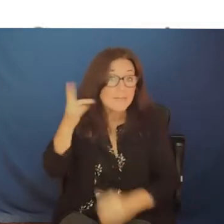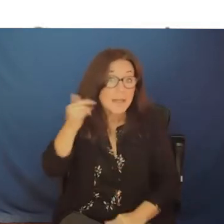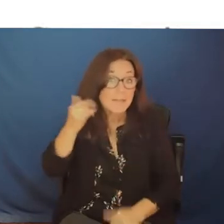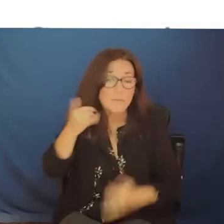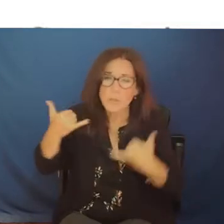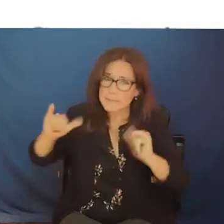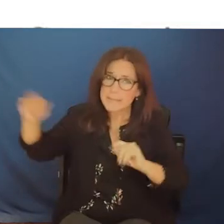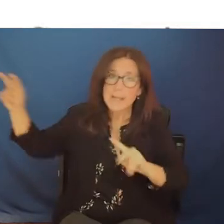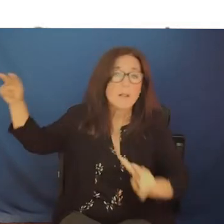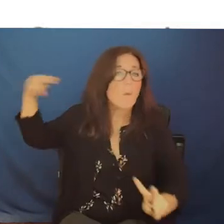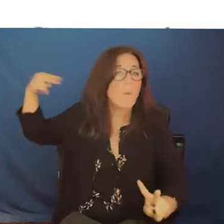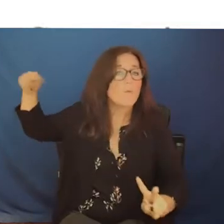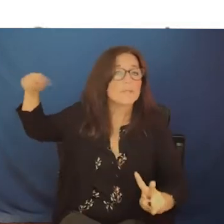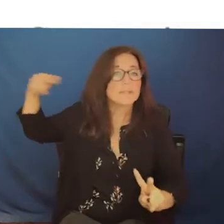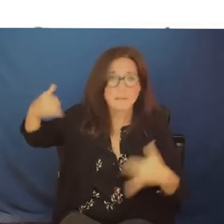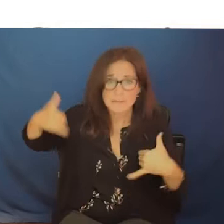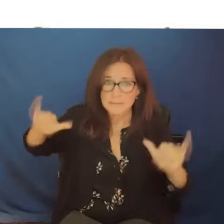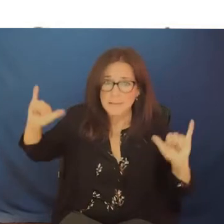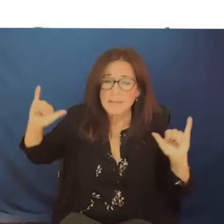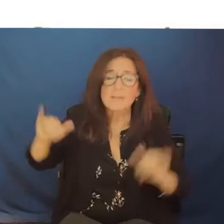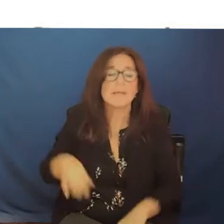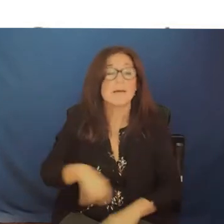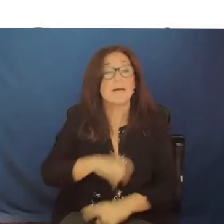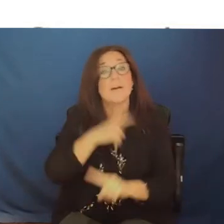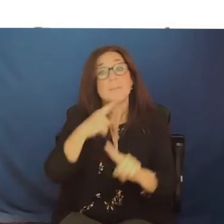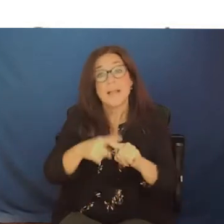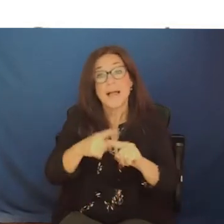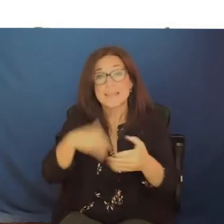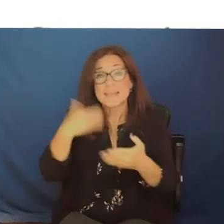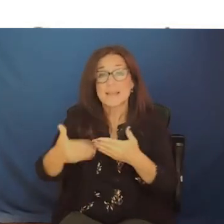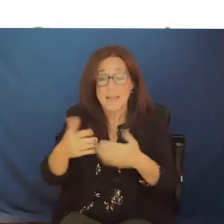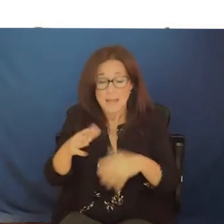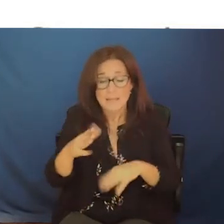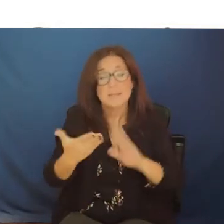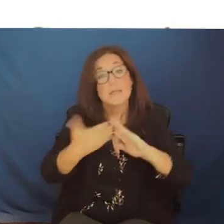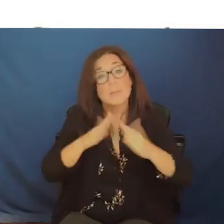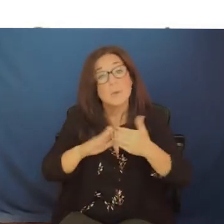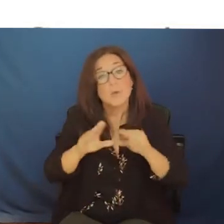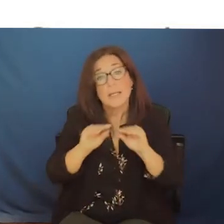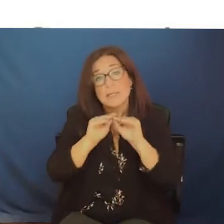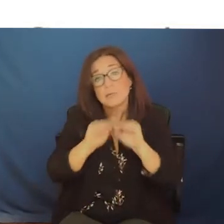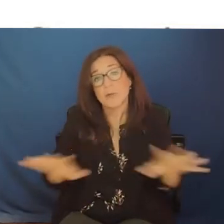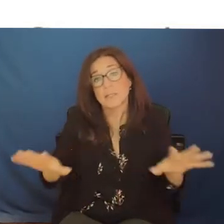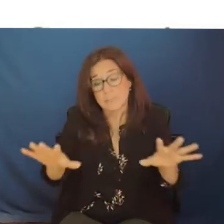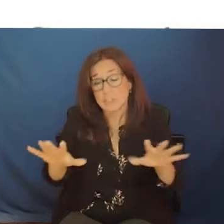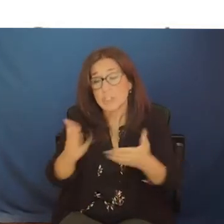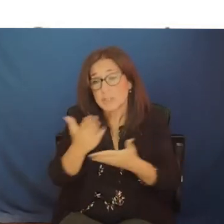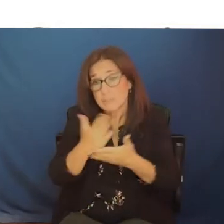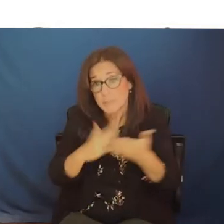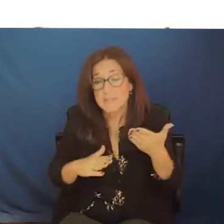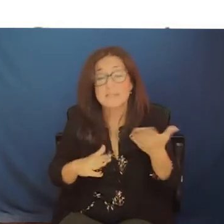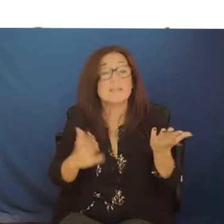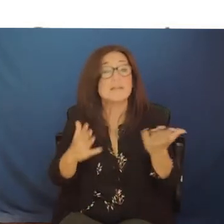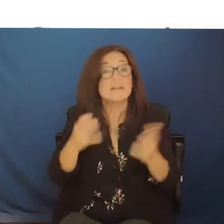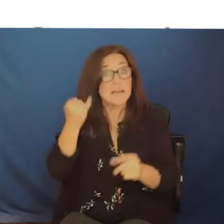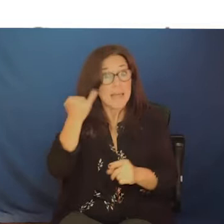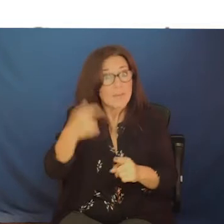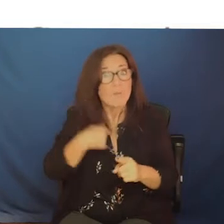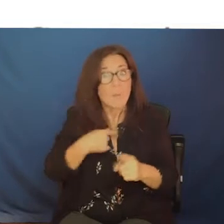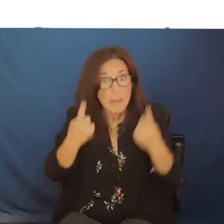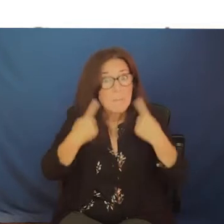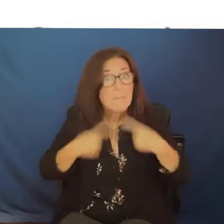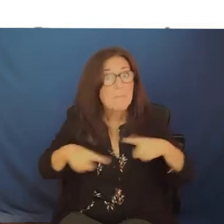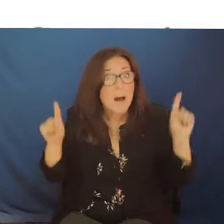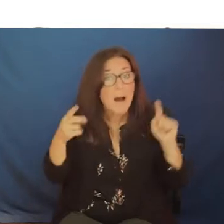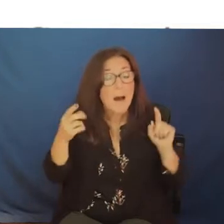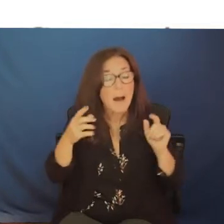then that community transmission piece, which is so important, that if the closer we get to herd immunity, then